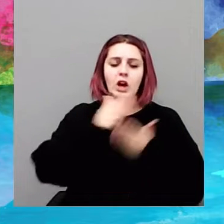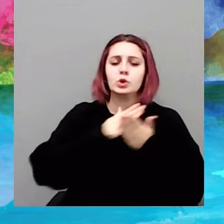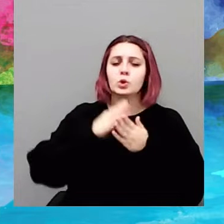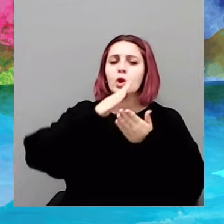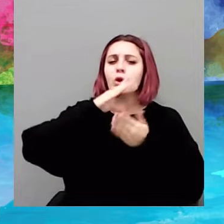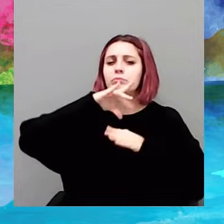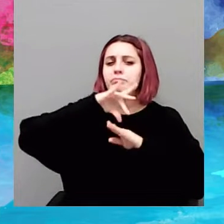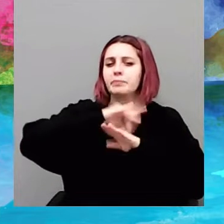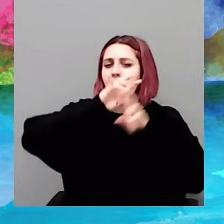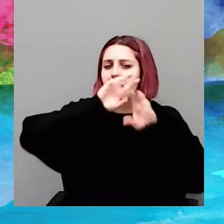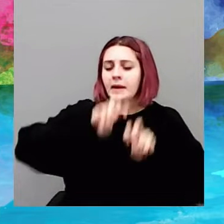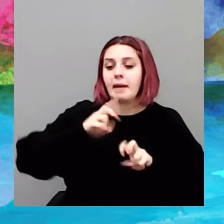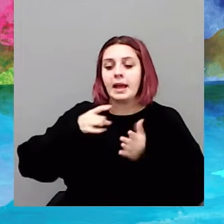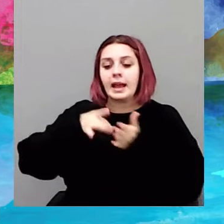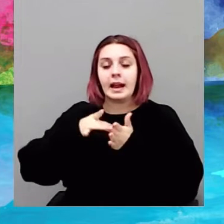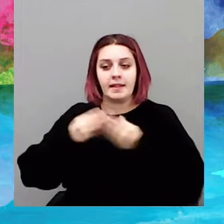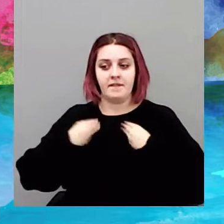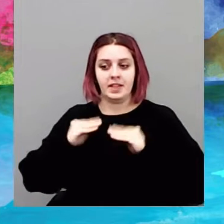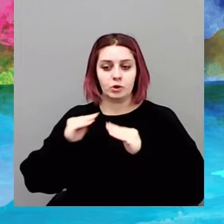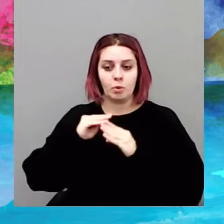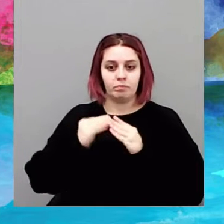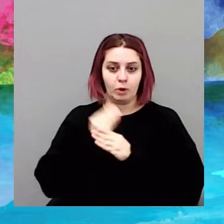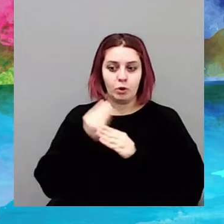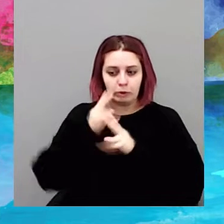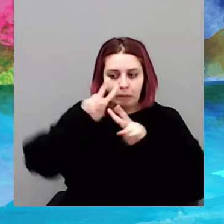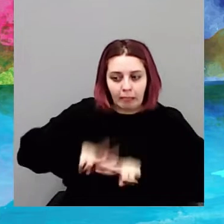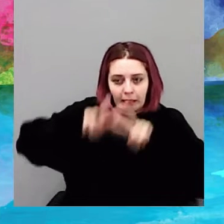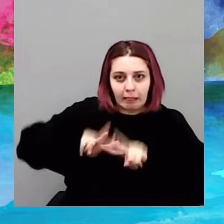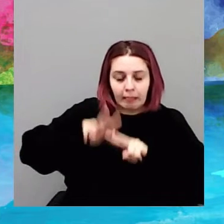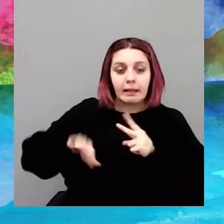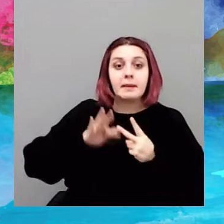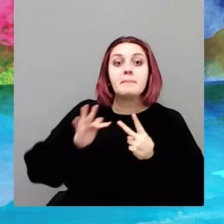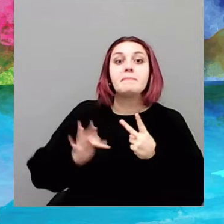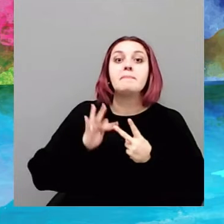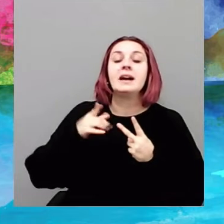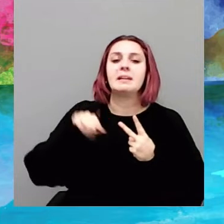scientific medical certification of our projects, and